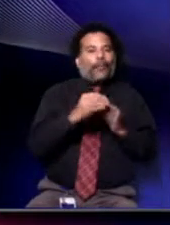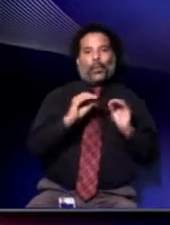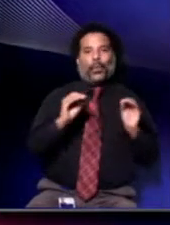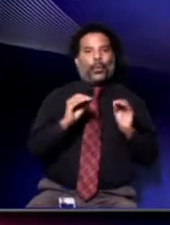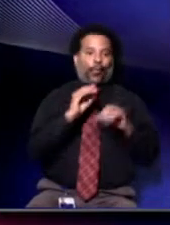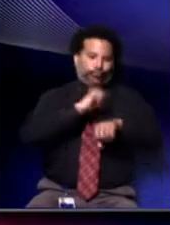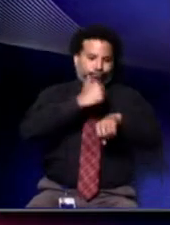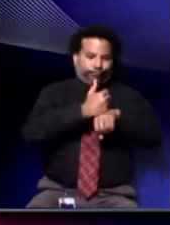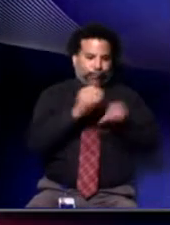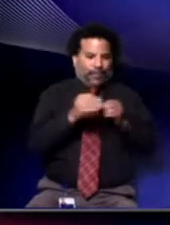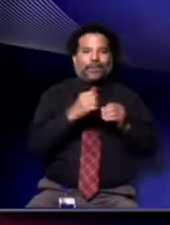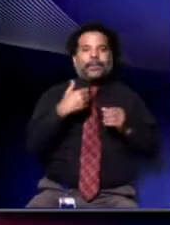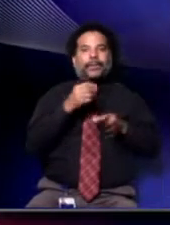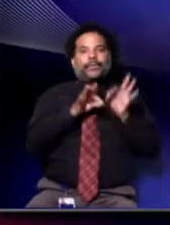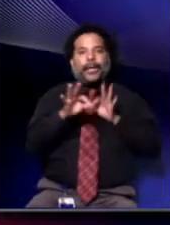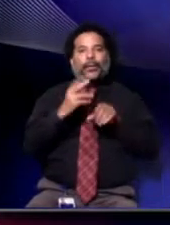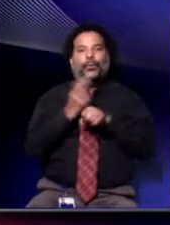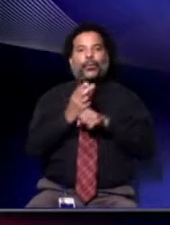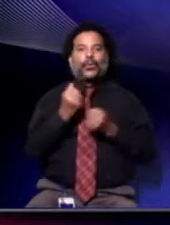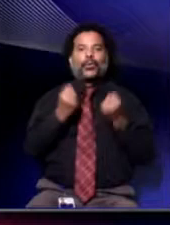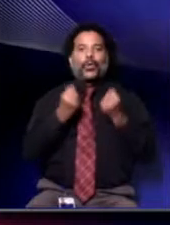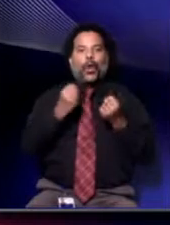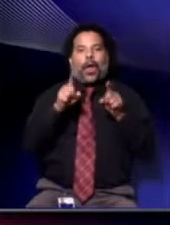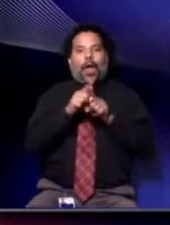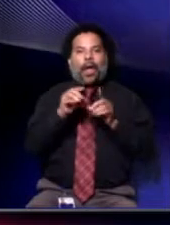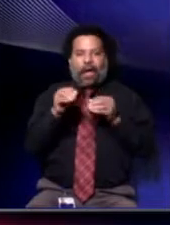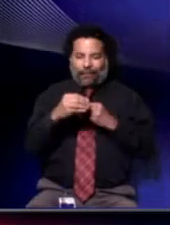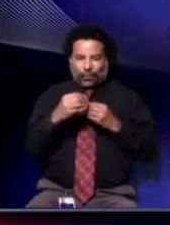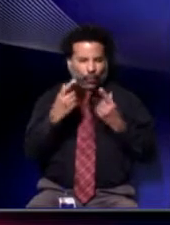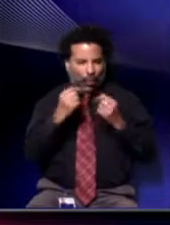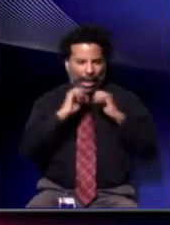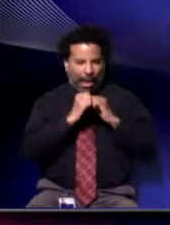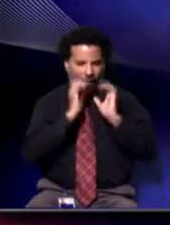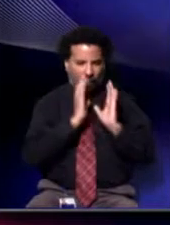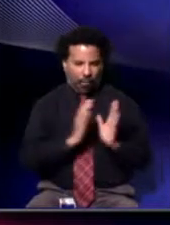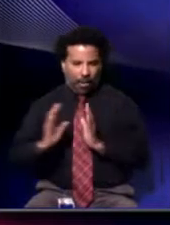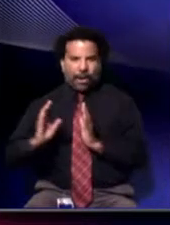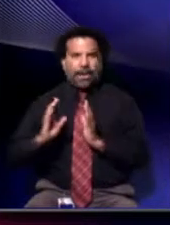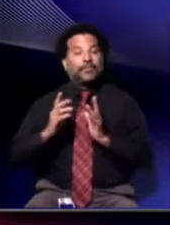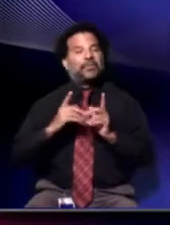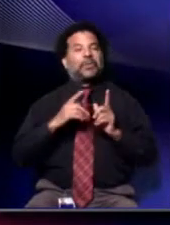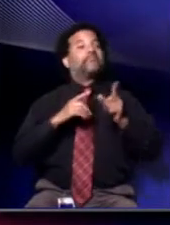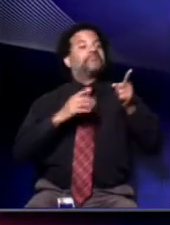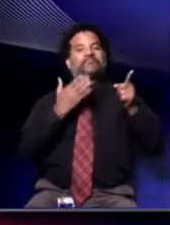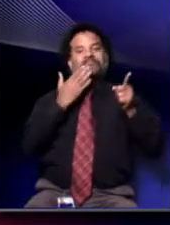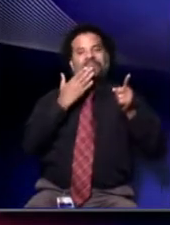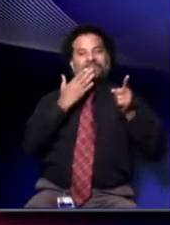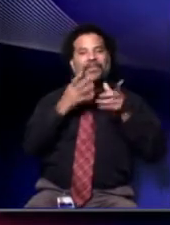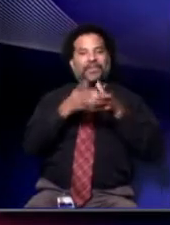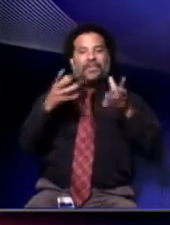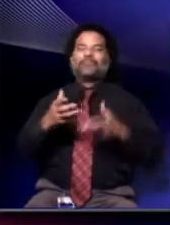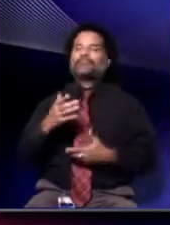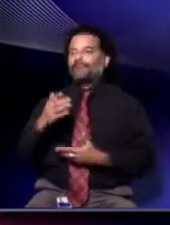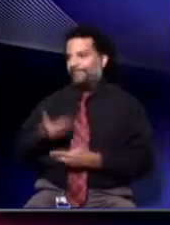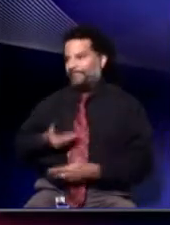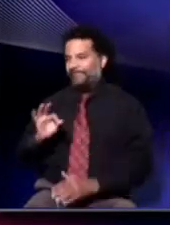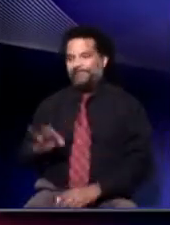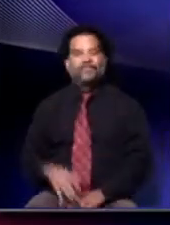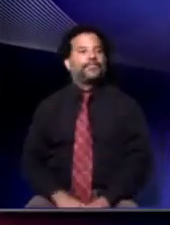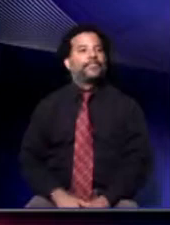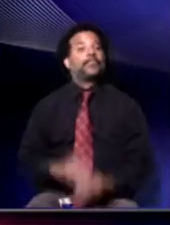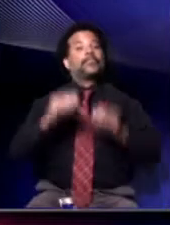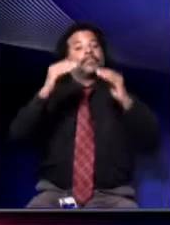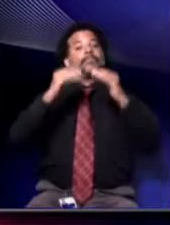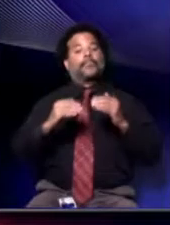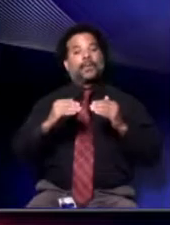So we'll be excited to show that one to you when we have that ready. Great. Thank you very much. Thank you. Next item